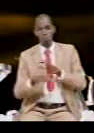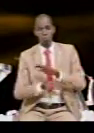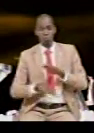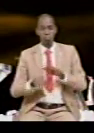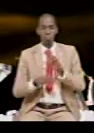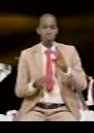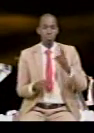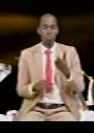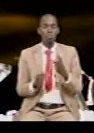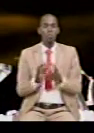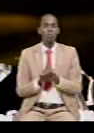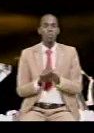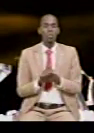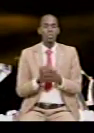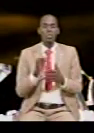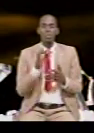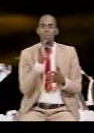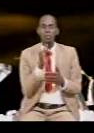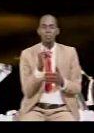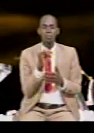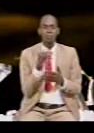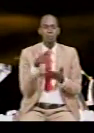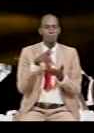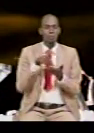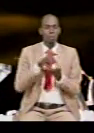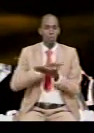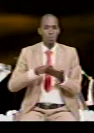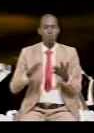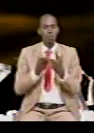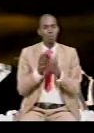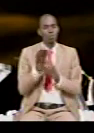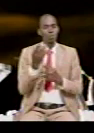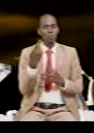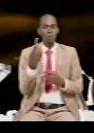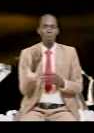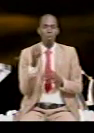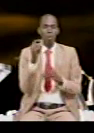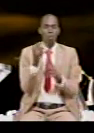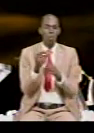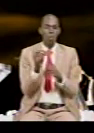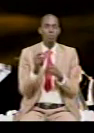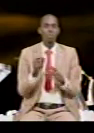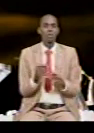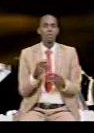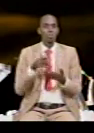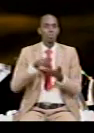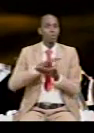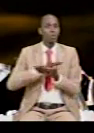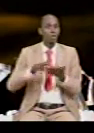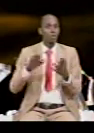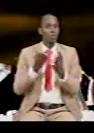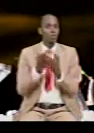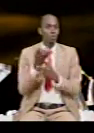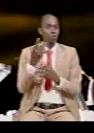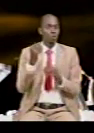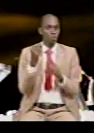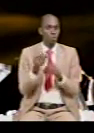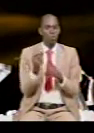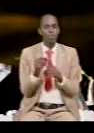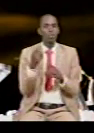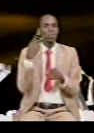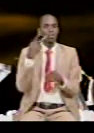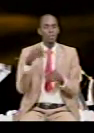is purity through the word. Purity through the word of God. In